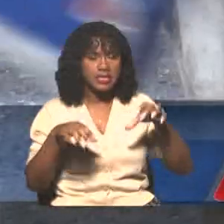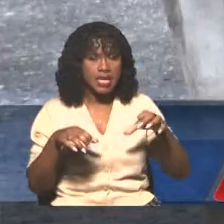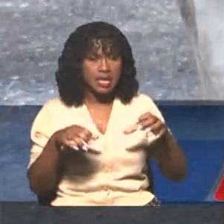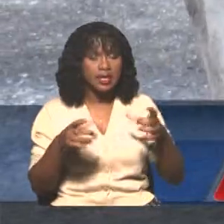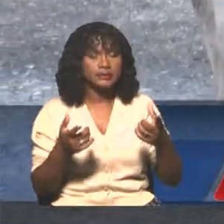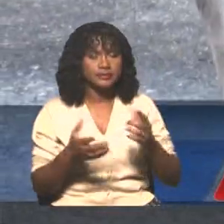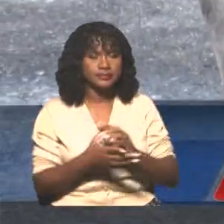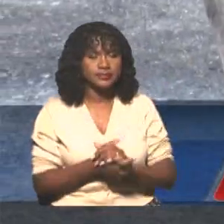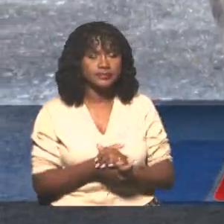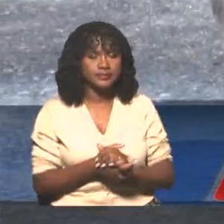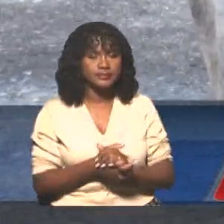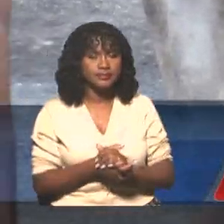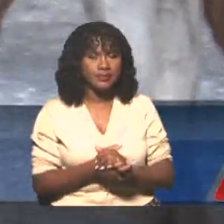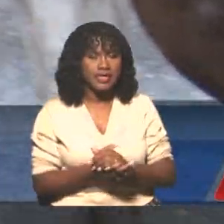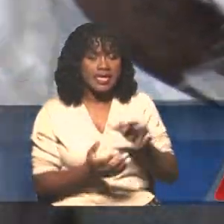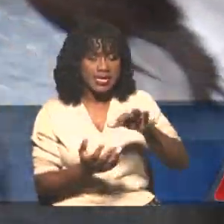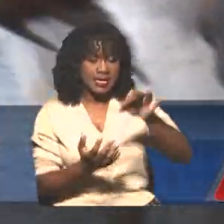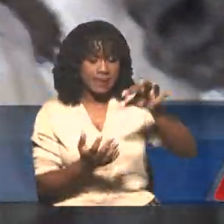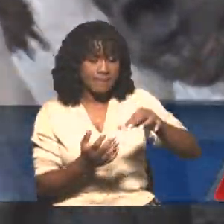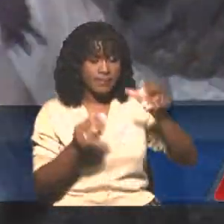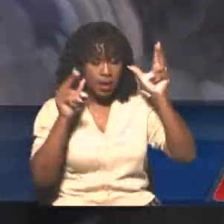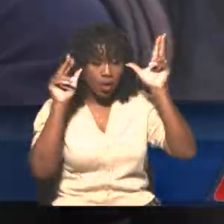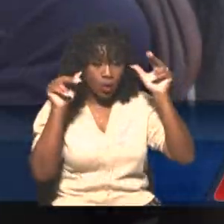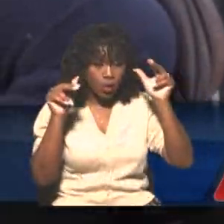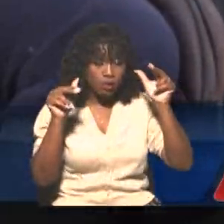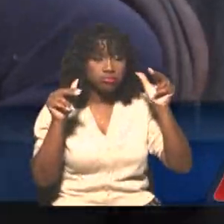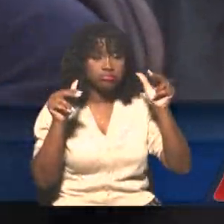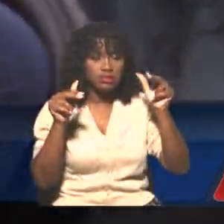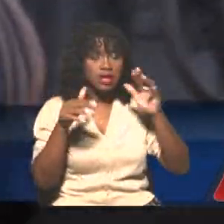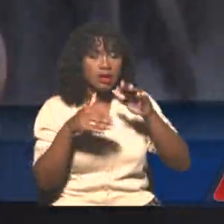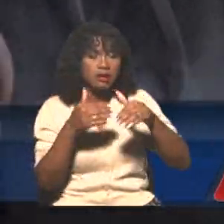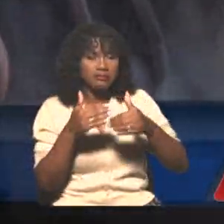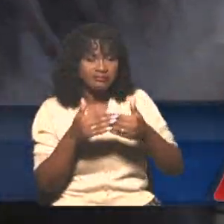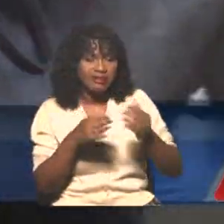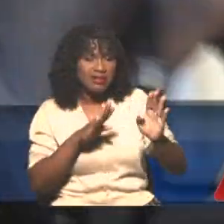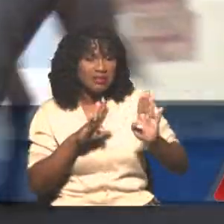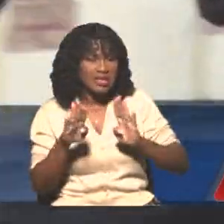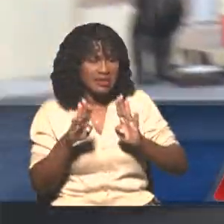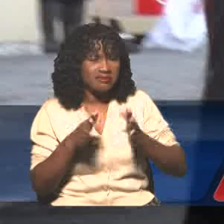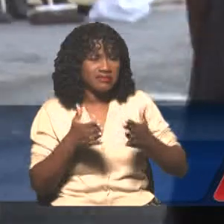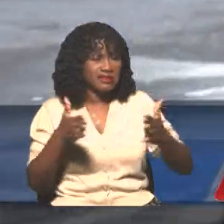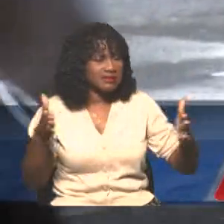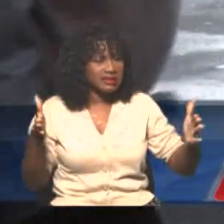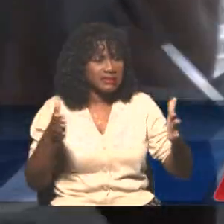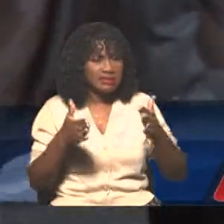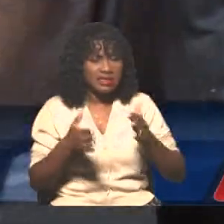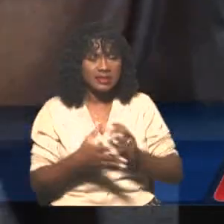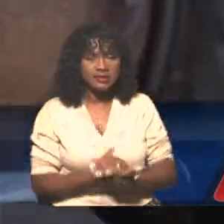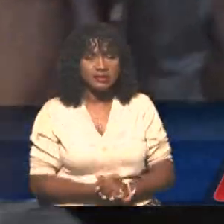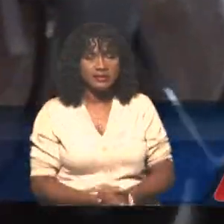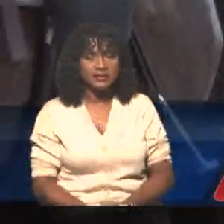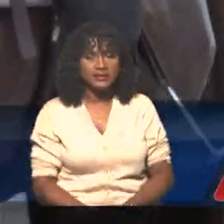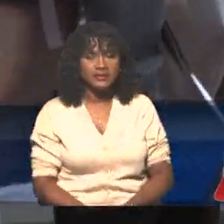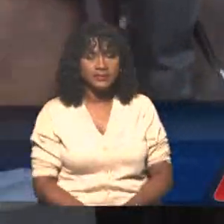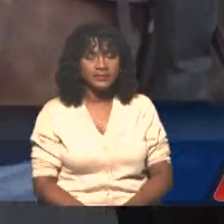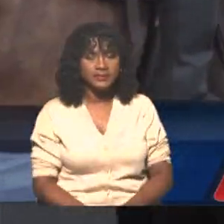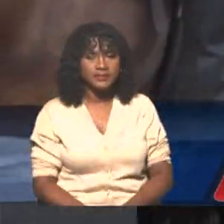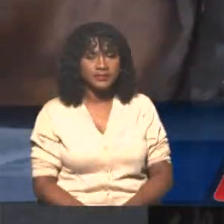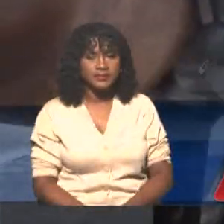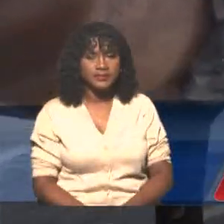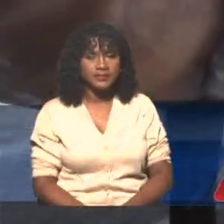The Mounted Branch selects horses based on their breed, temperament, and size. Okay, so